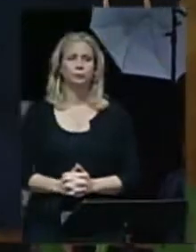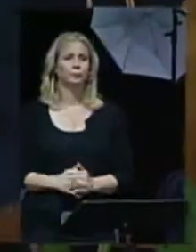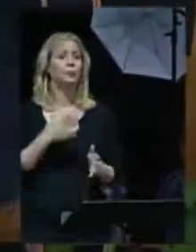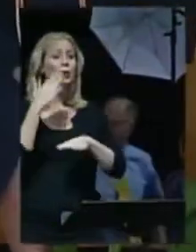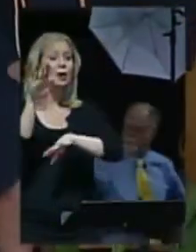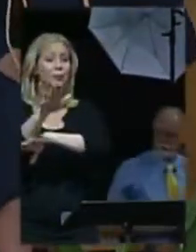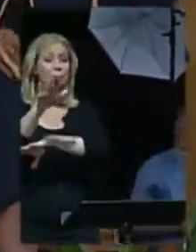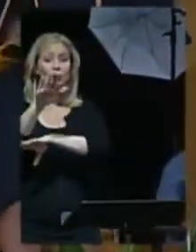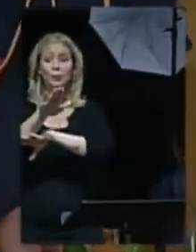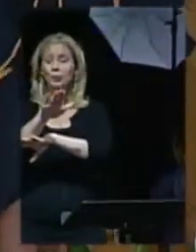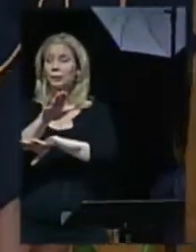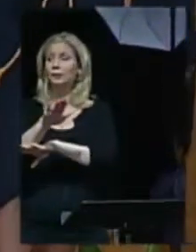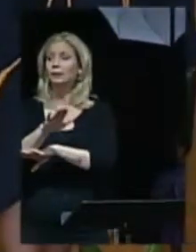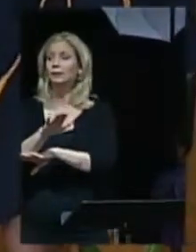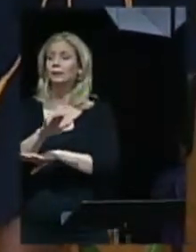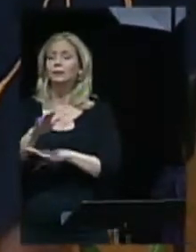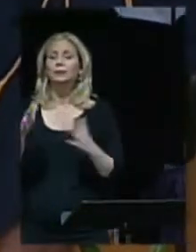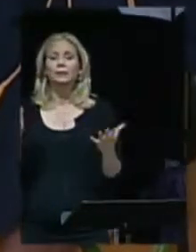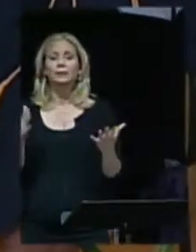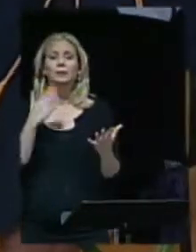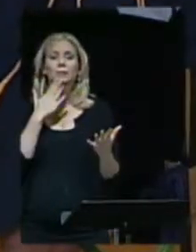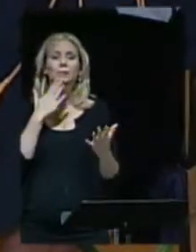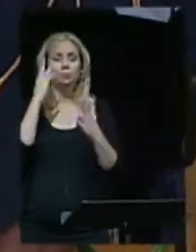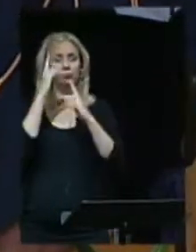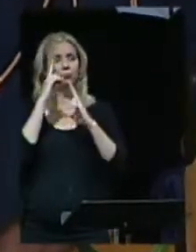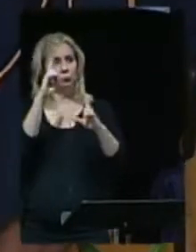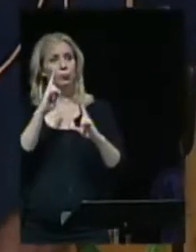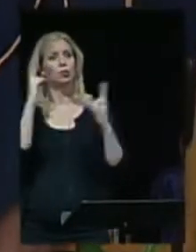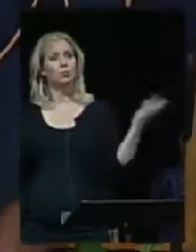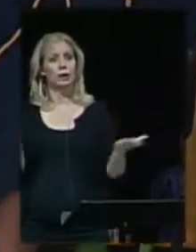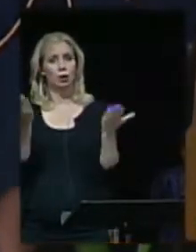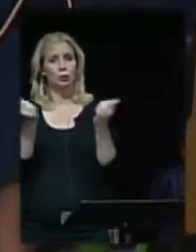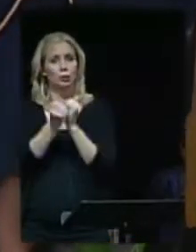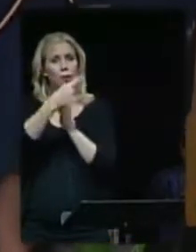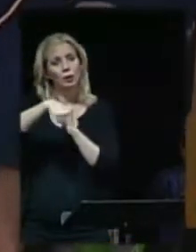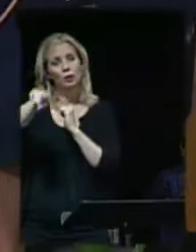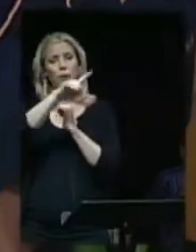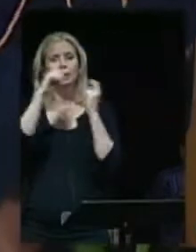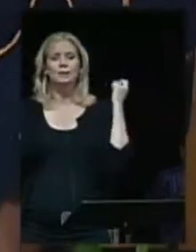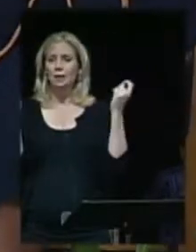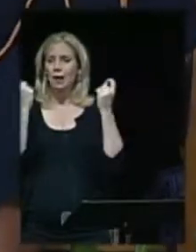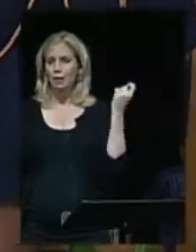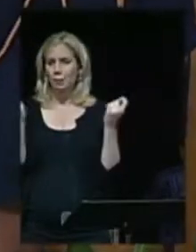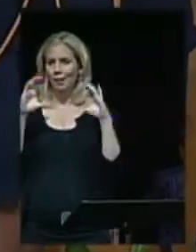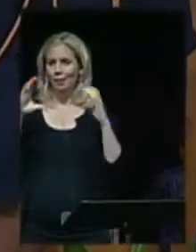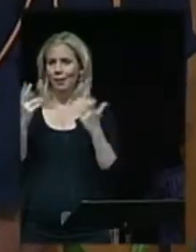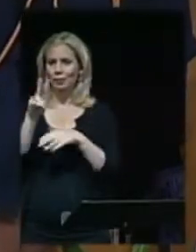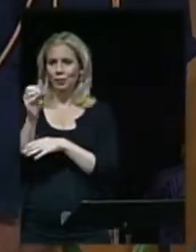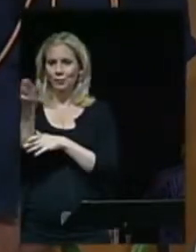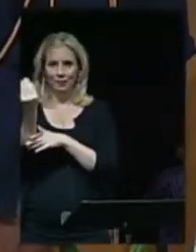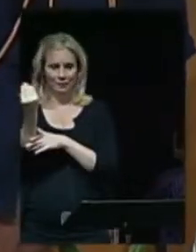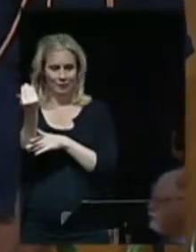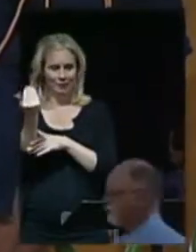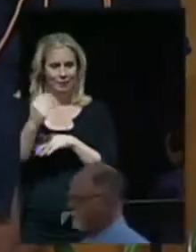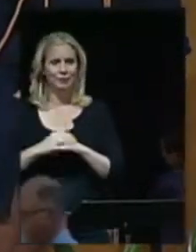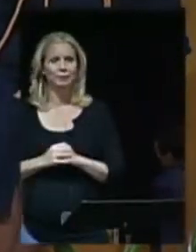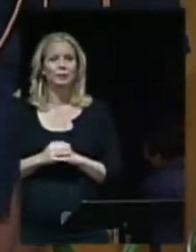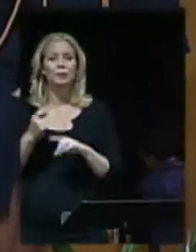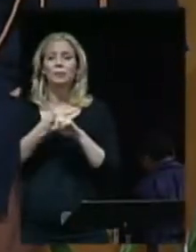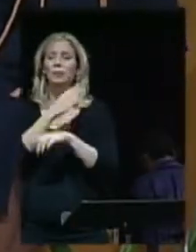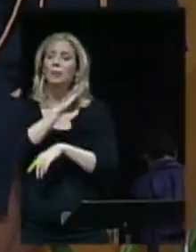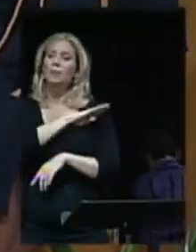Good afternoon. It's my privilege to be here with you and to celebrate the graduation for the class of 2015. On behalf of the